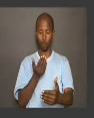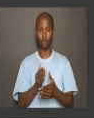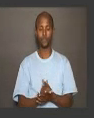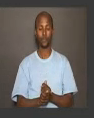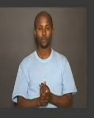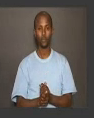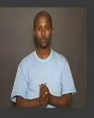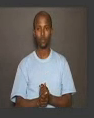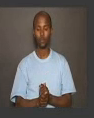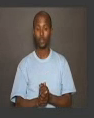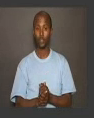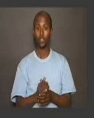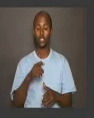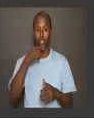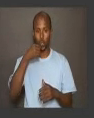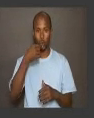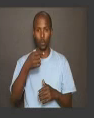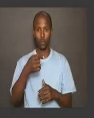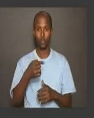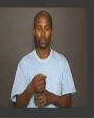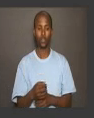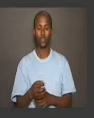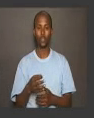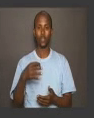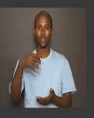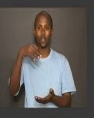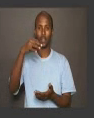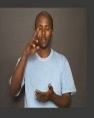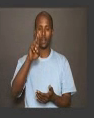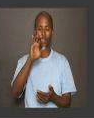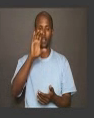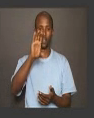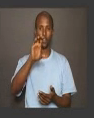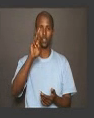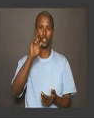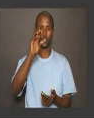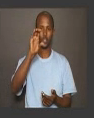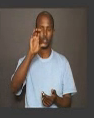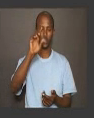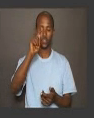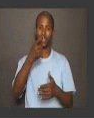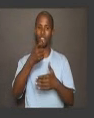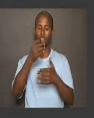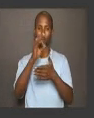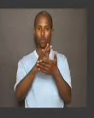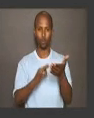comes before it. This is called a recursion formula.